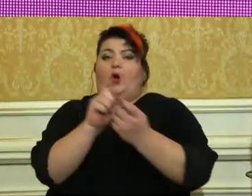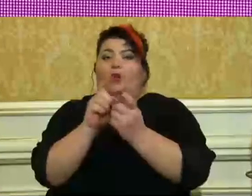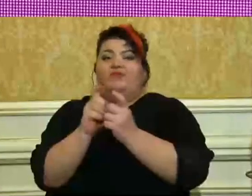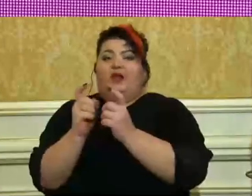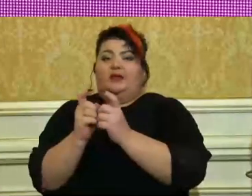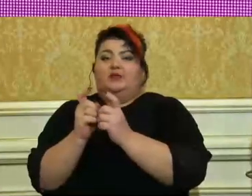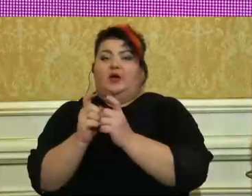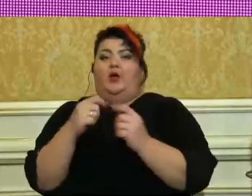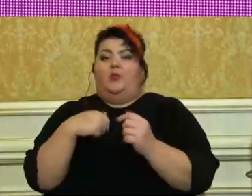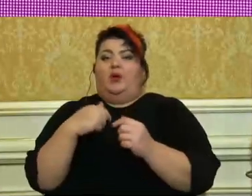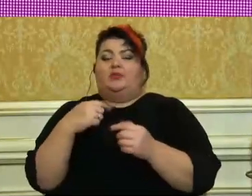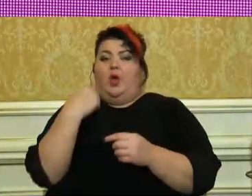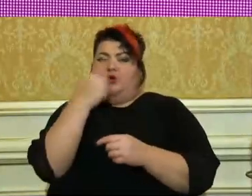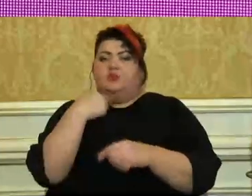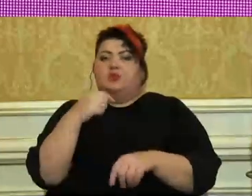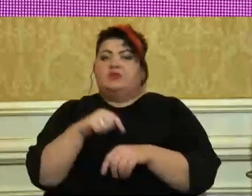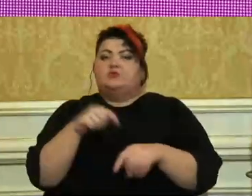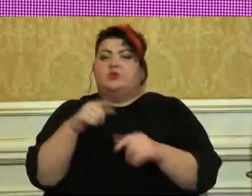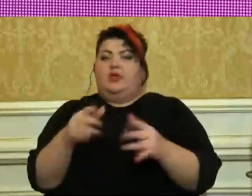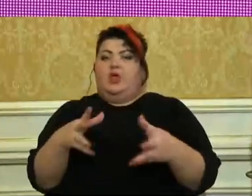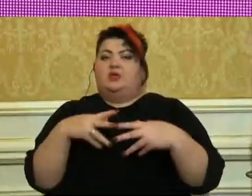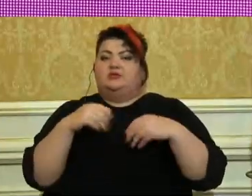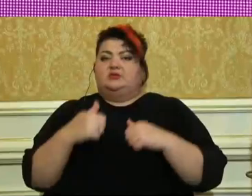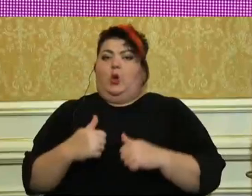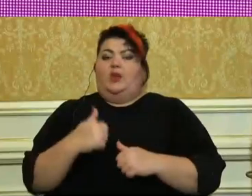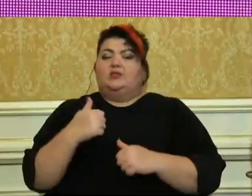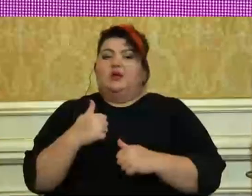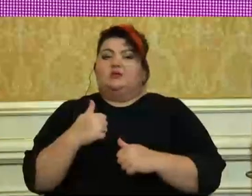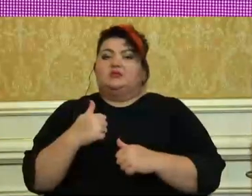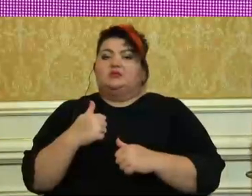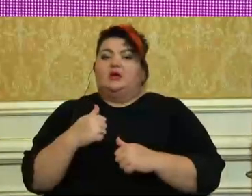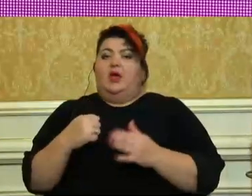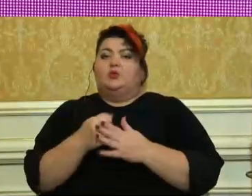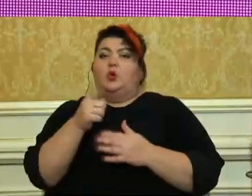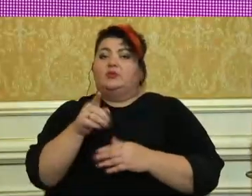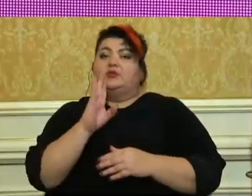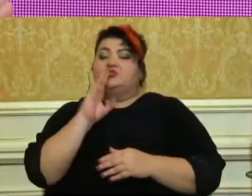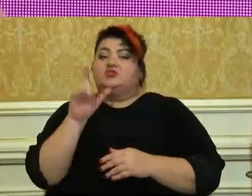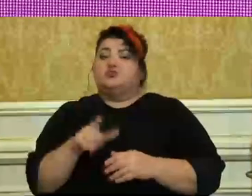and solidarity for the women and girls that are victims of the war here in